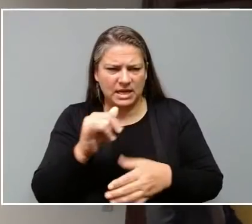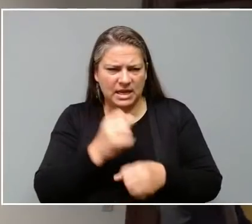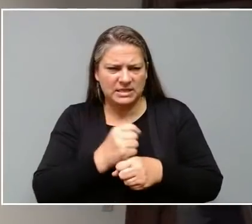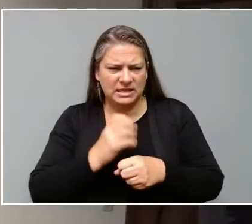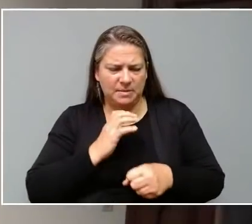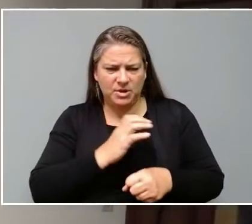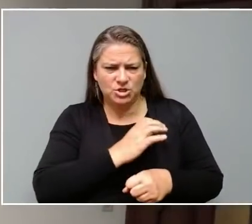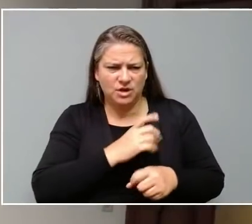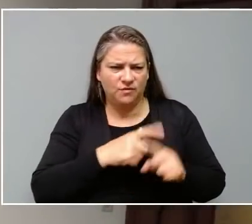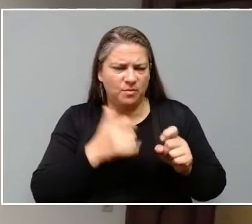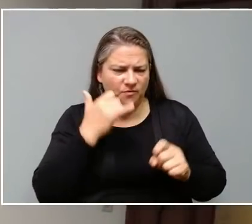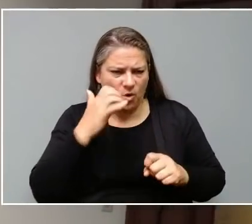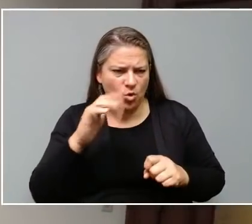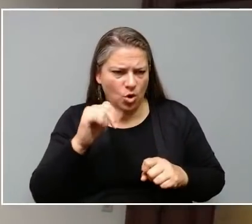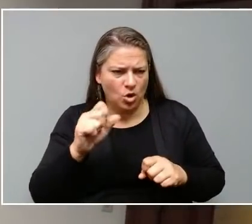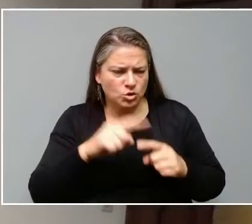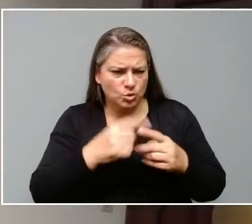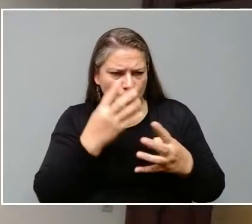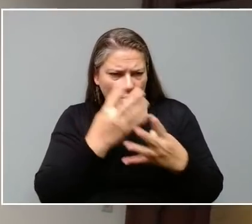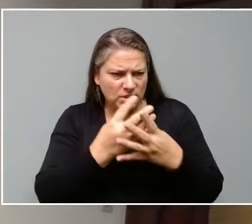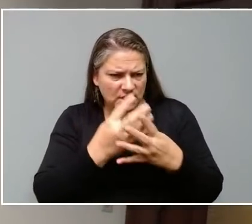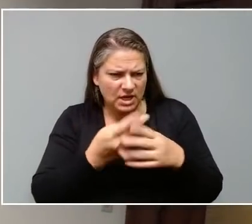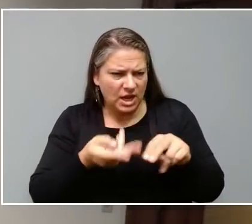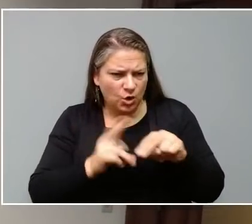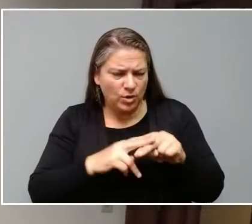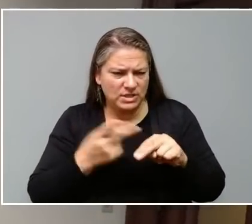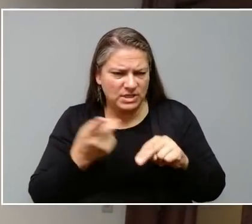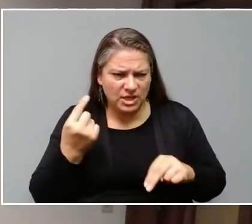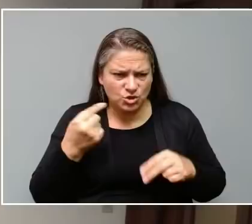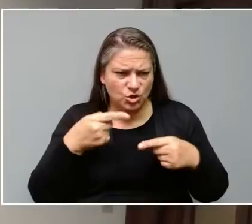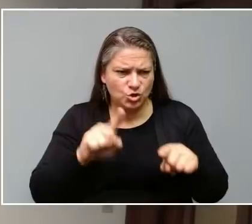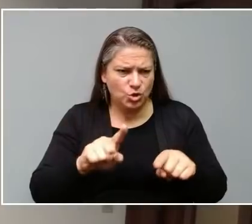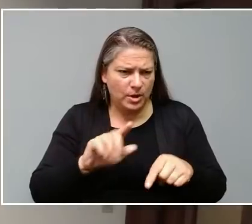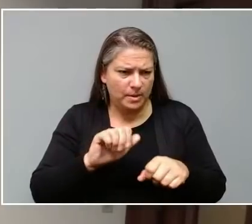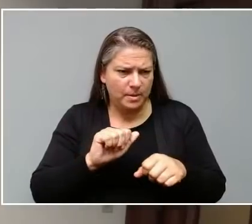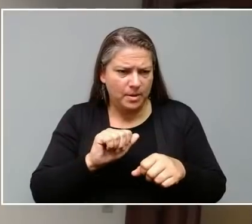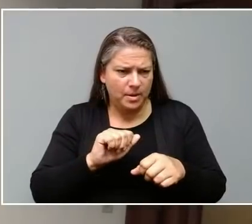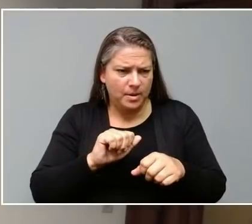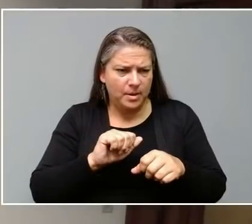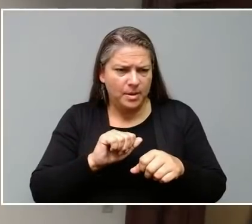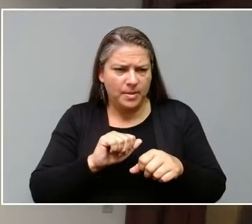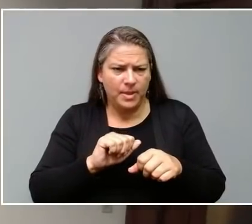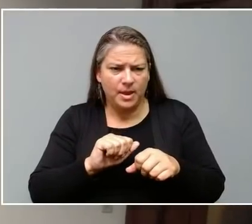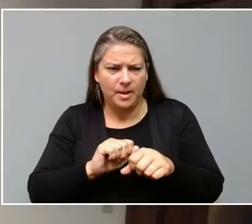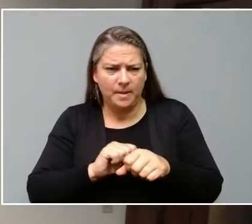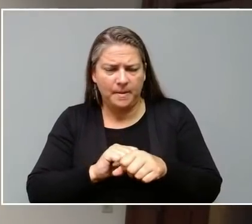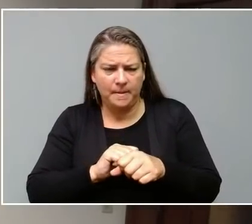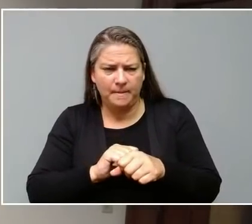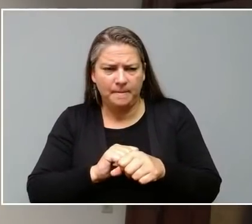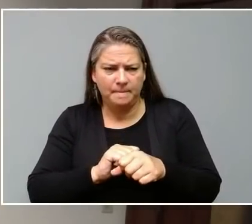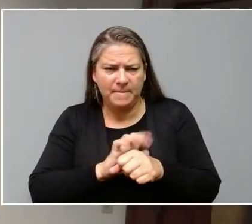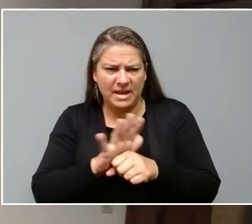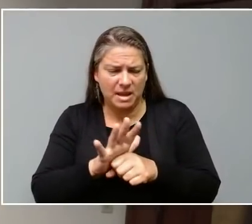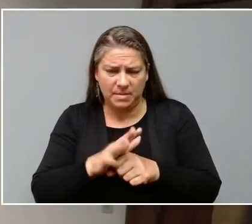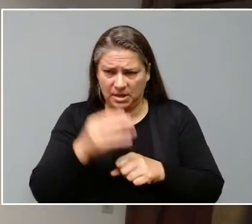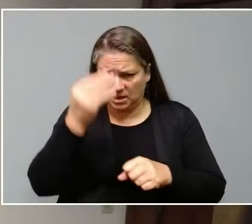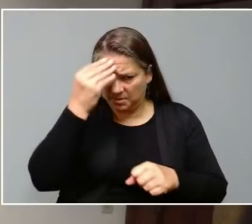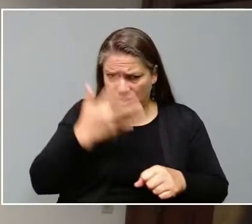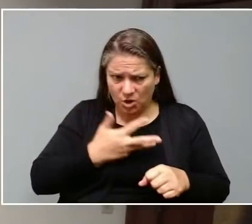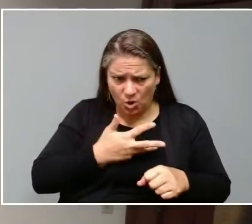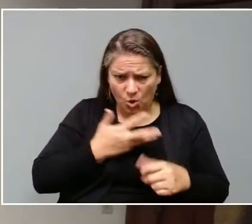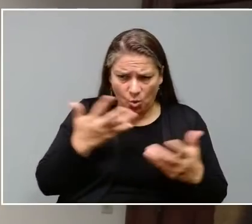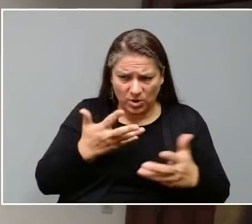phone calls to prisons increased last year during the pandemic. I was wondering if you could tell me a little bit about that decision to